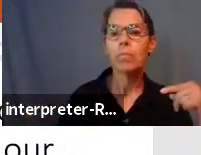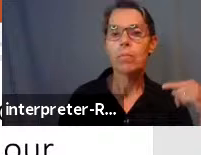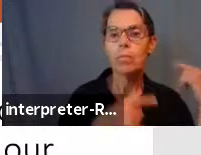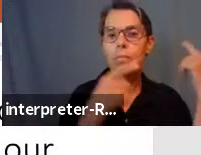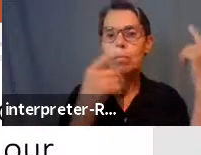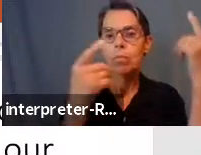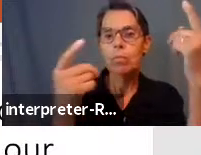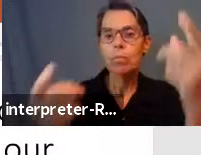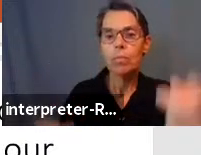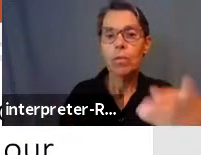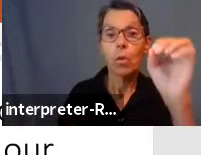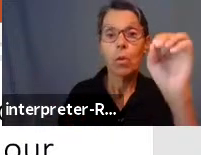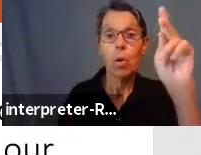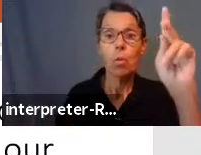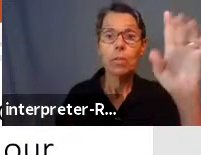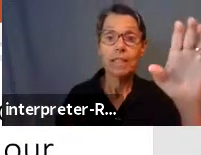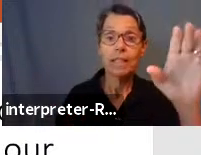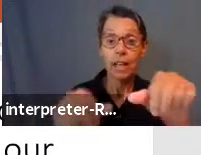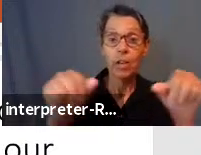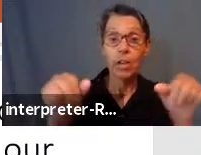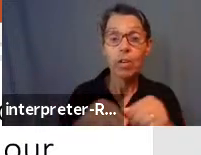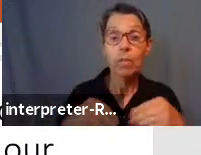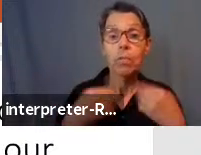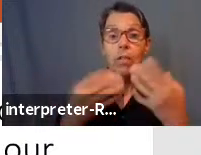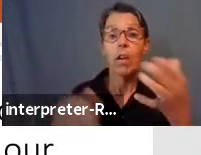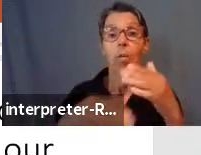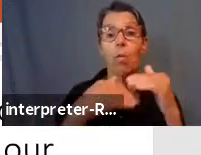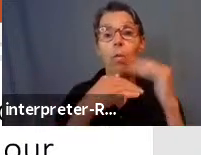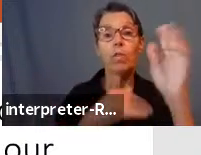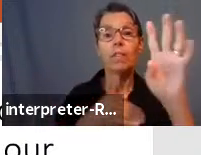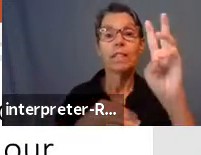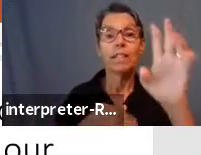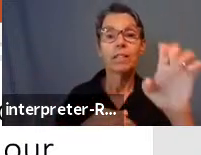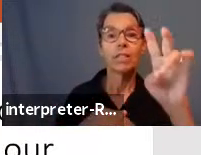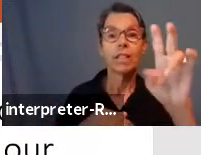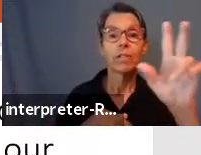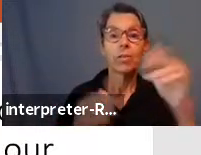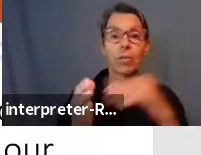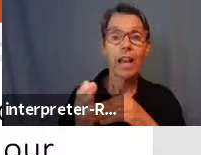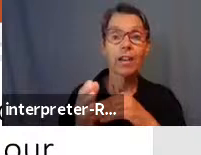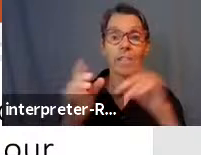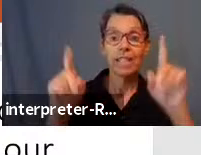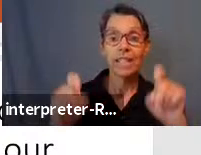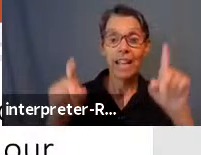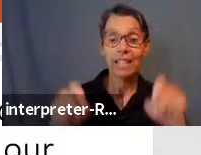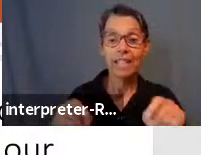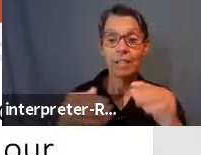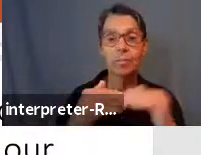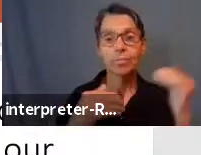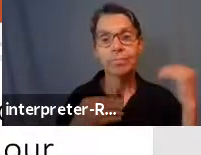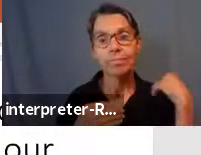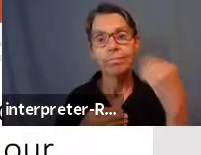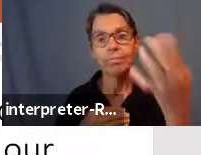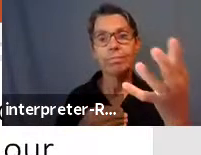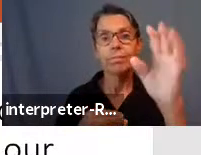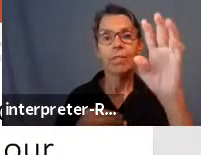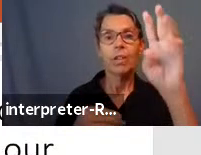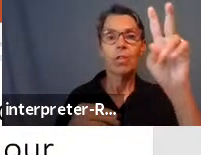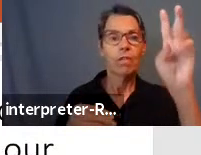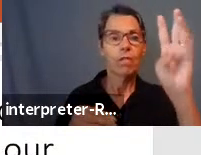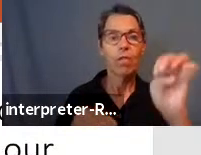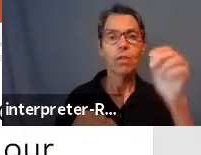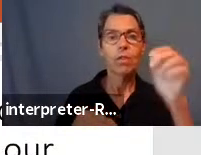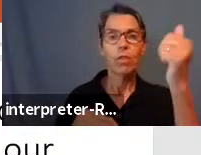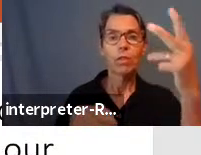urban programs have provided over 672,000 tests. They provided over 413,000 COVID-19